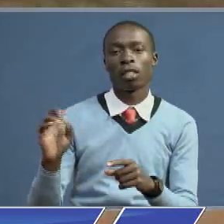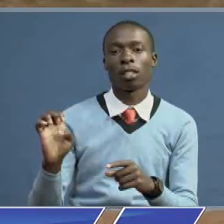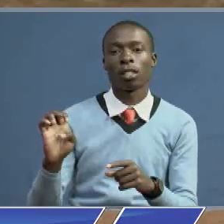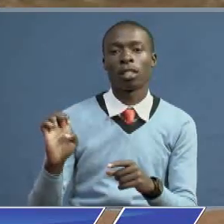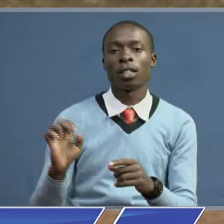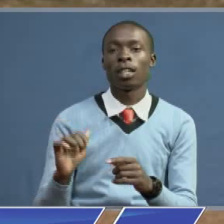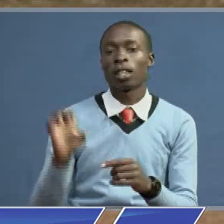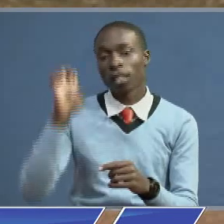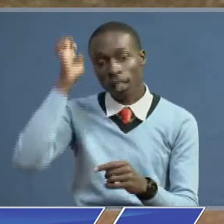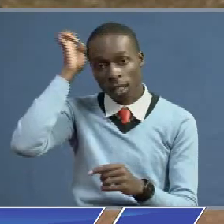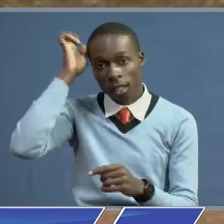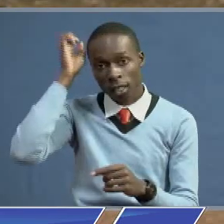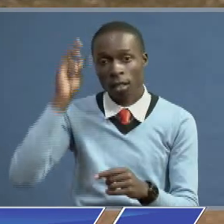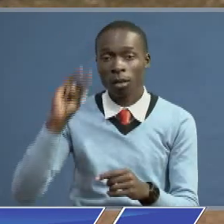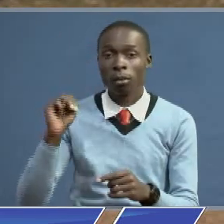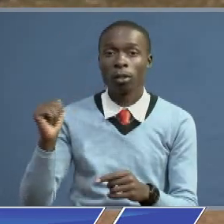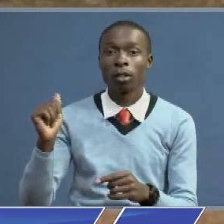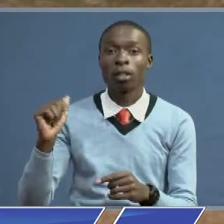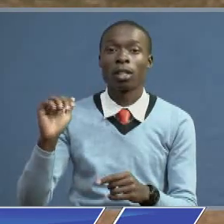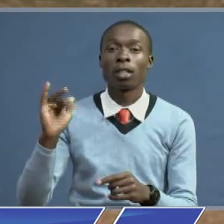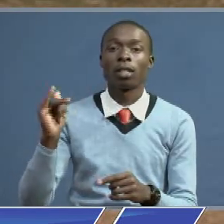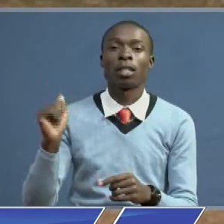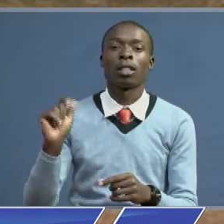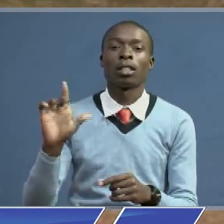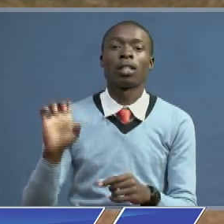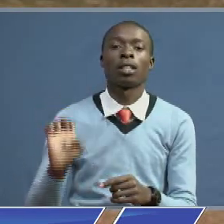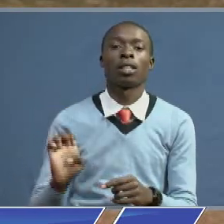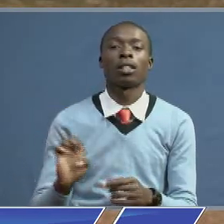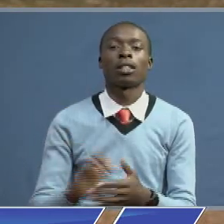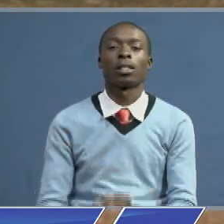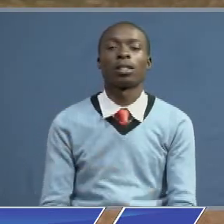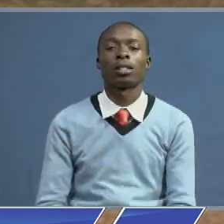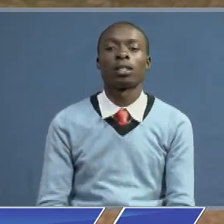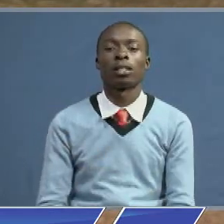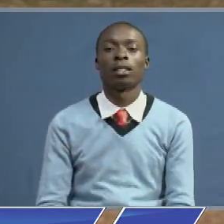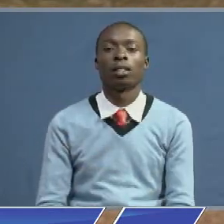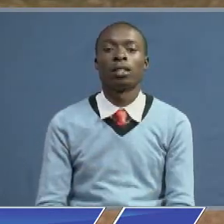Eldoret, Mombasa, Moyale, and major towns in neighboring Somalia.